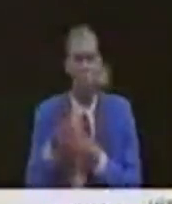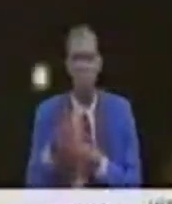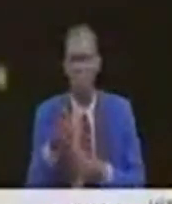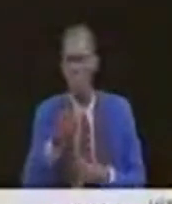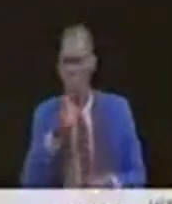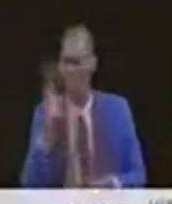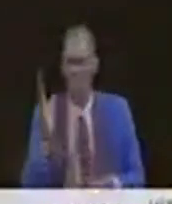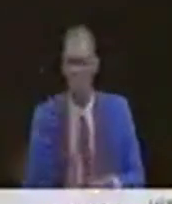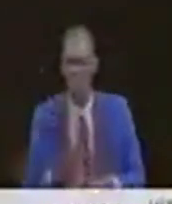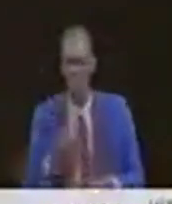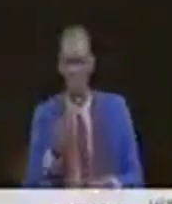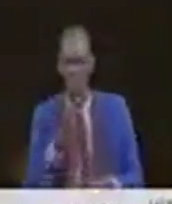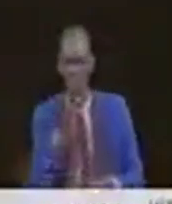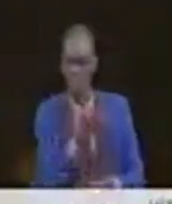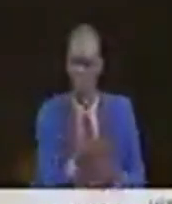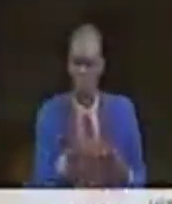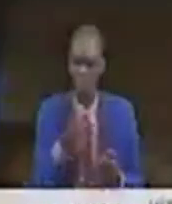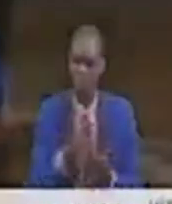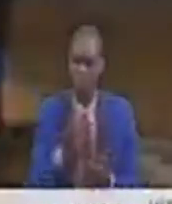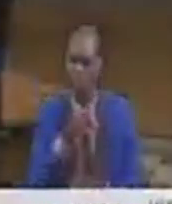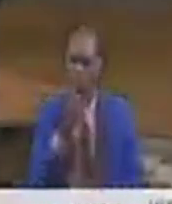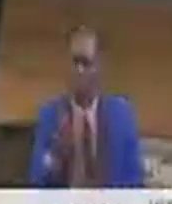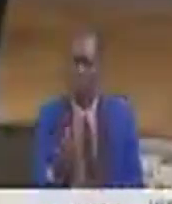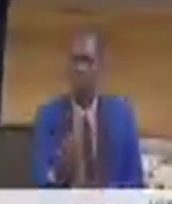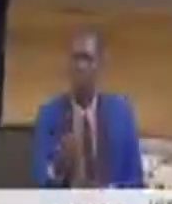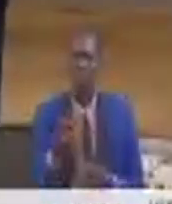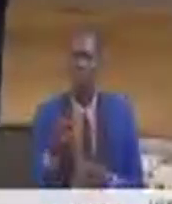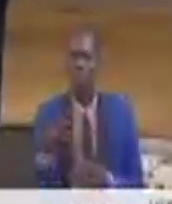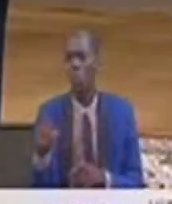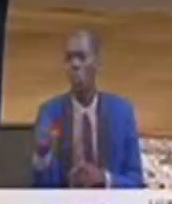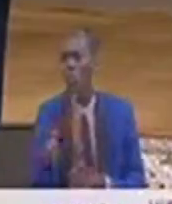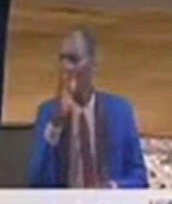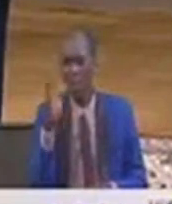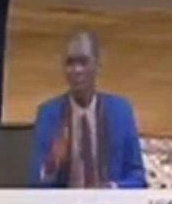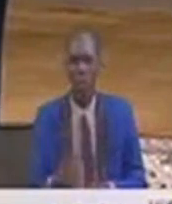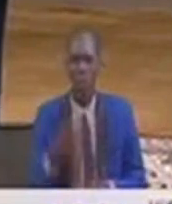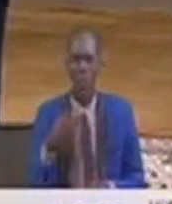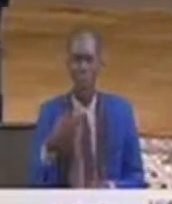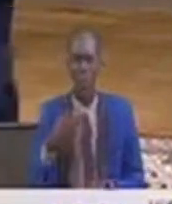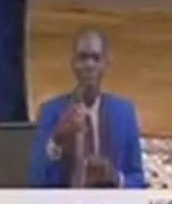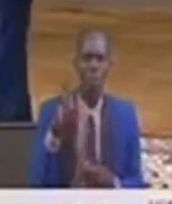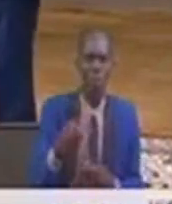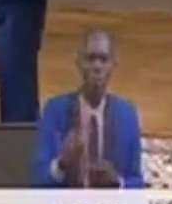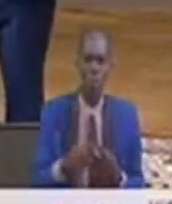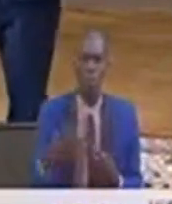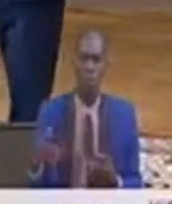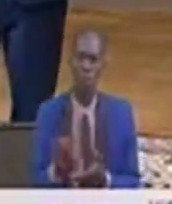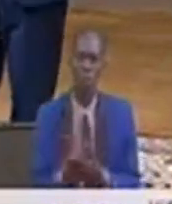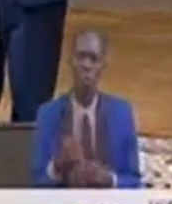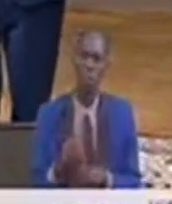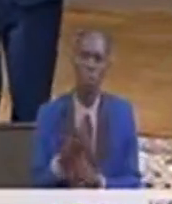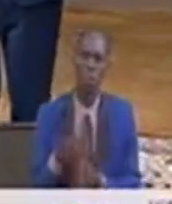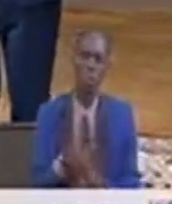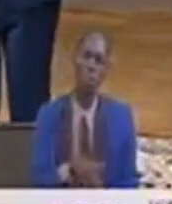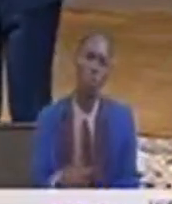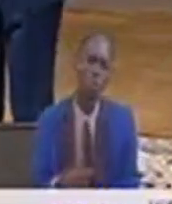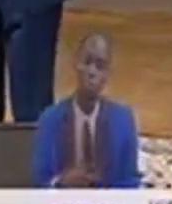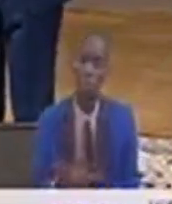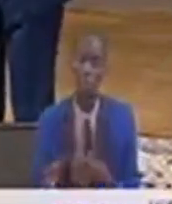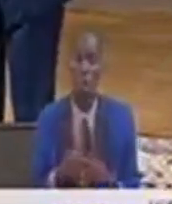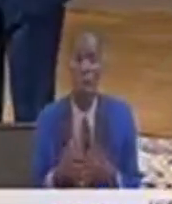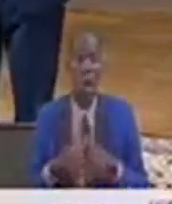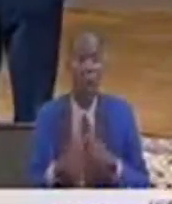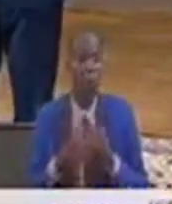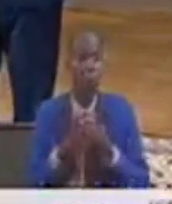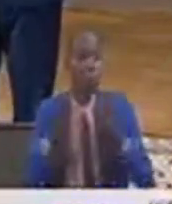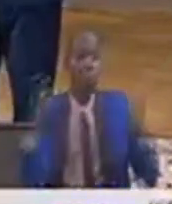flesh? Do you ever say no to that thing that is weakening you and weakening you? No matter how much you pray and no